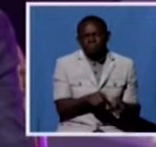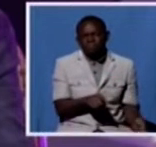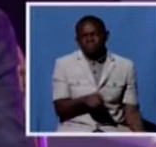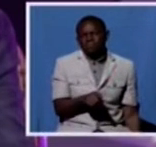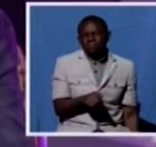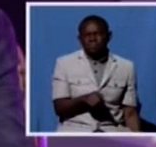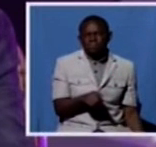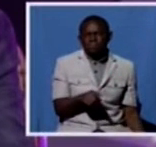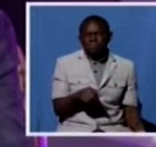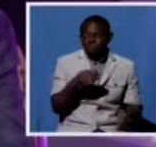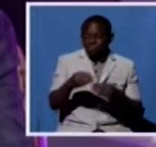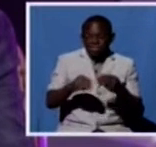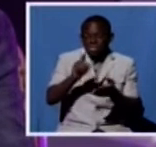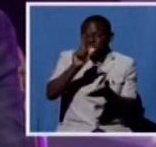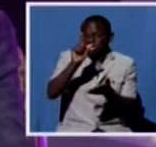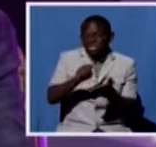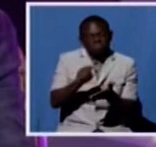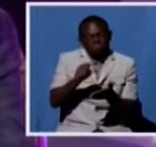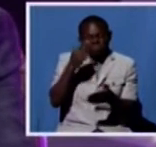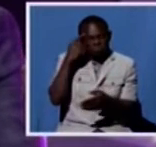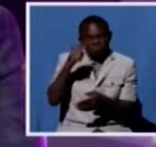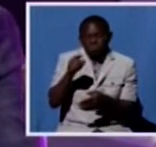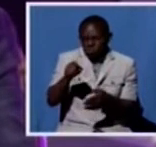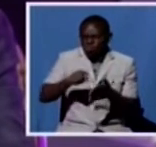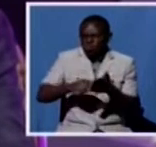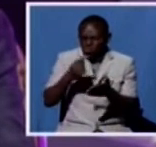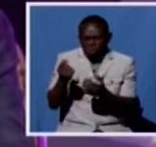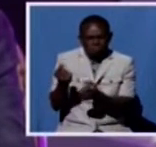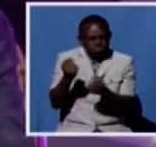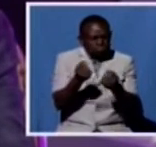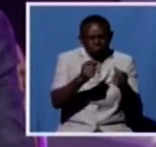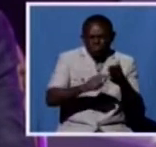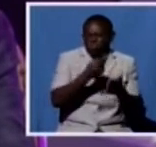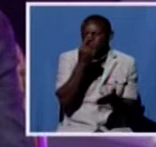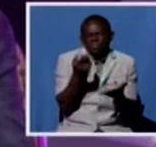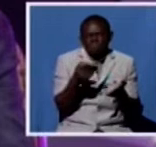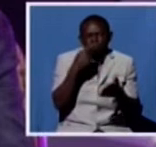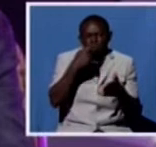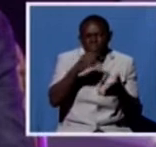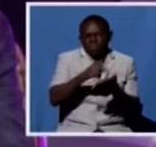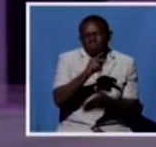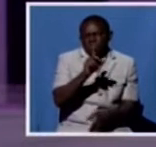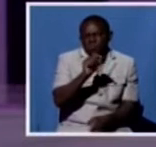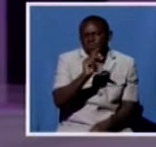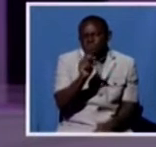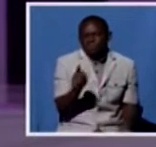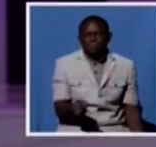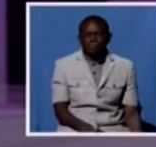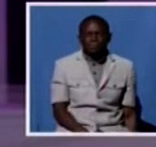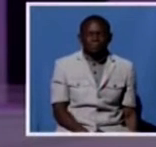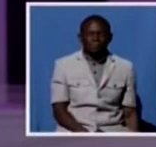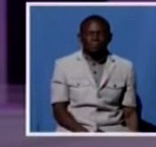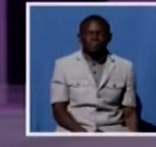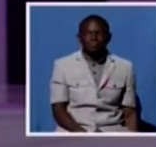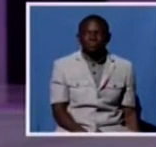you don't qualify for a frequent user discount, so you pay the 20 kwacha. Yeah. Let's look at payments and funding.